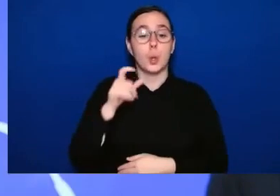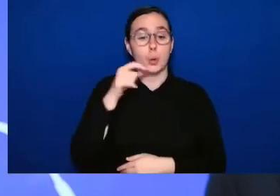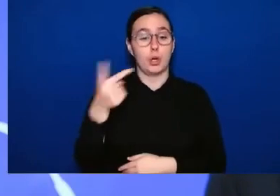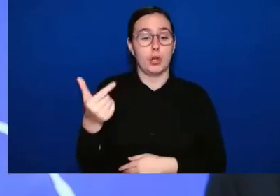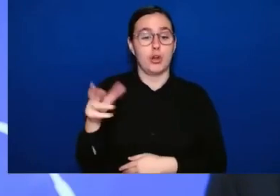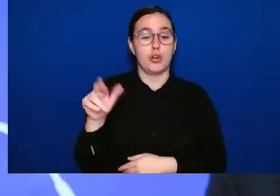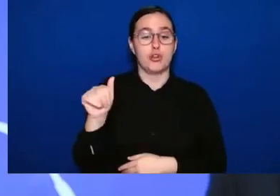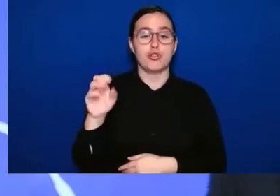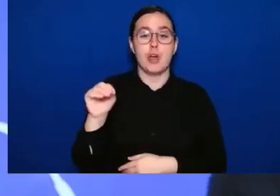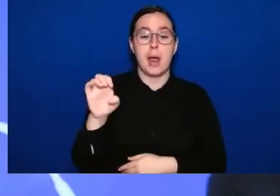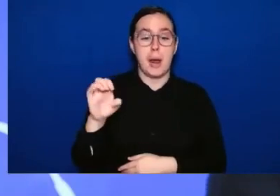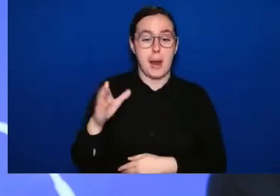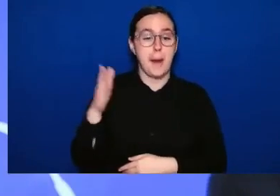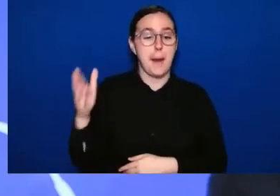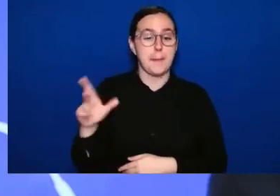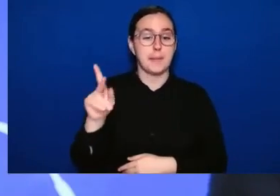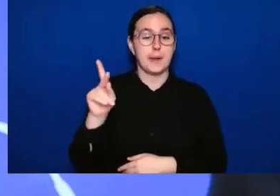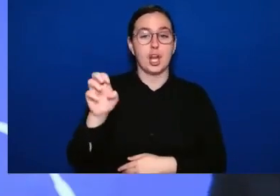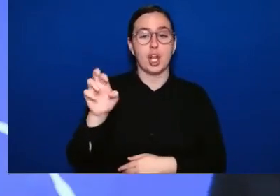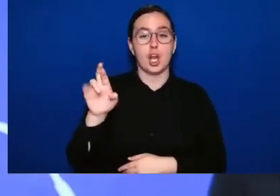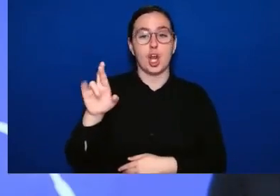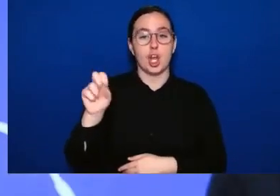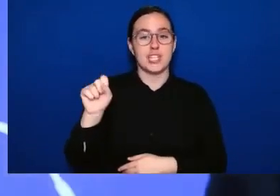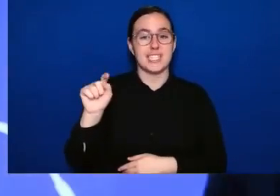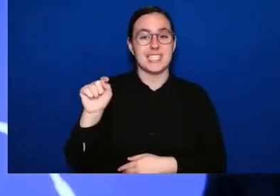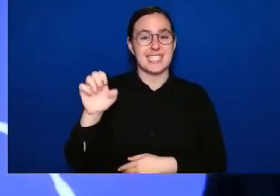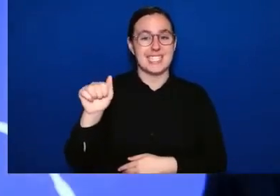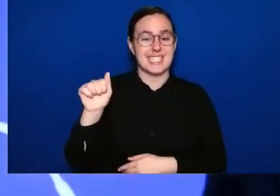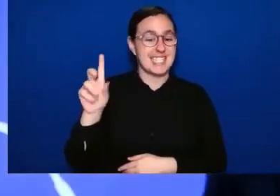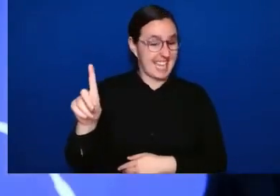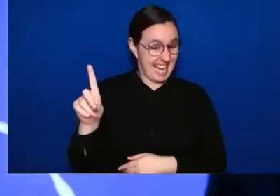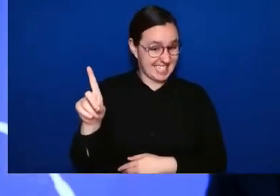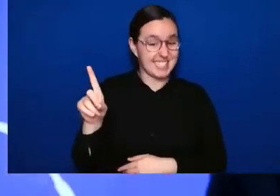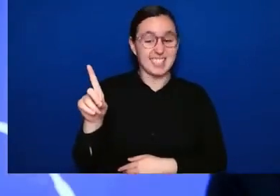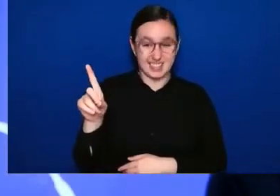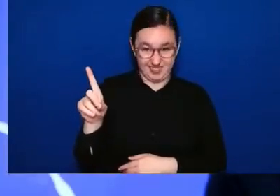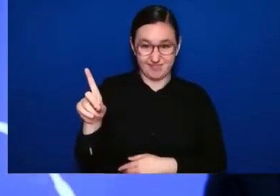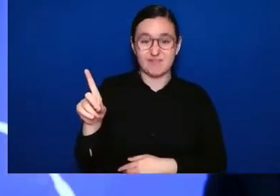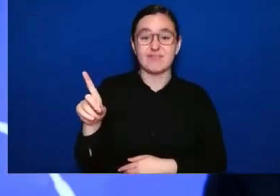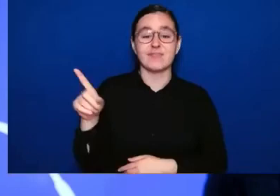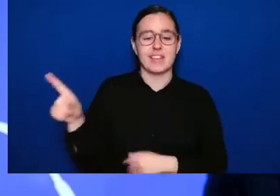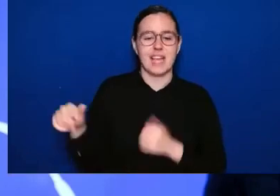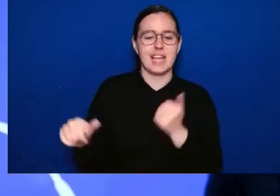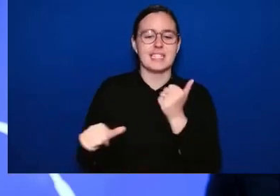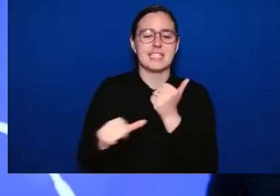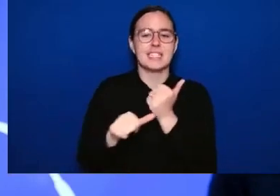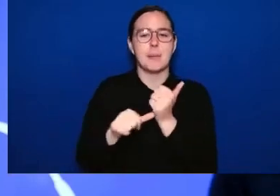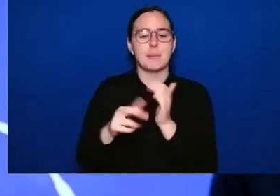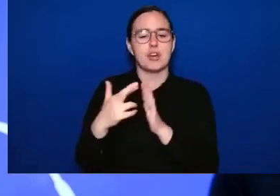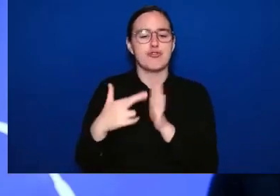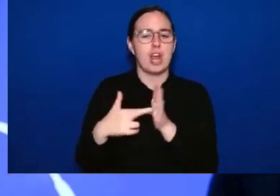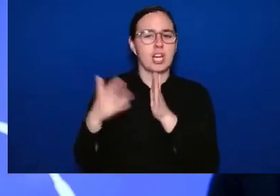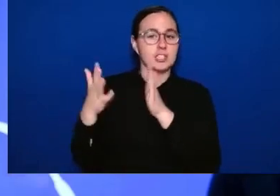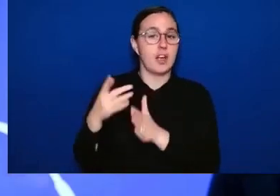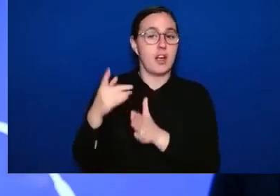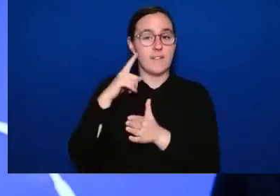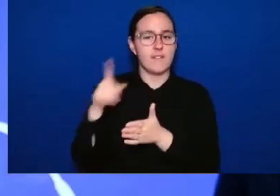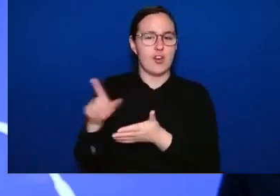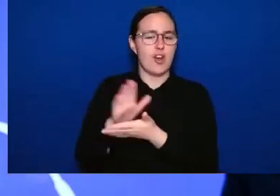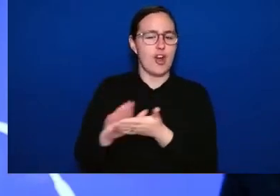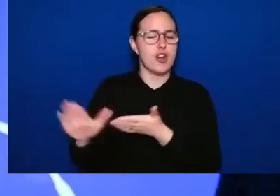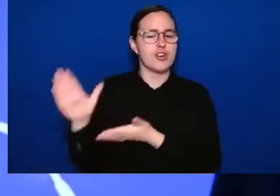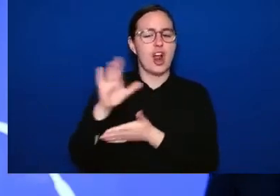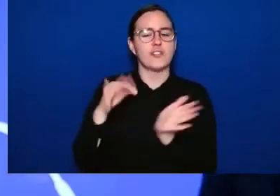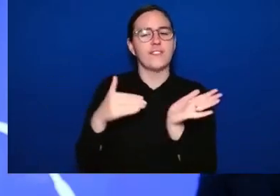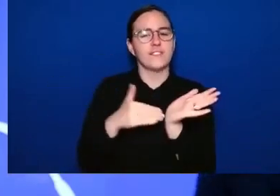Physicians and Surgeons, who's with us today in the audience. We're very honored to have Graham here. For the college, they've done